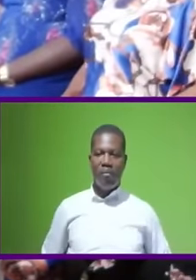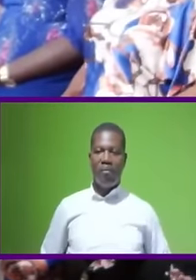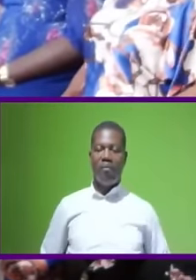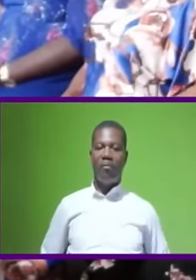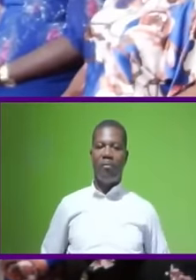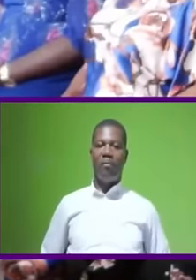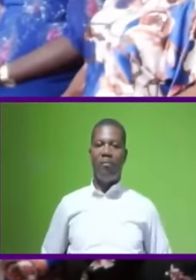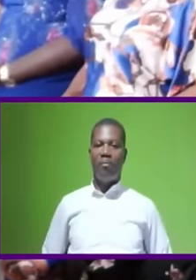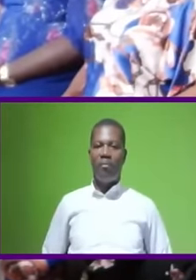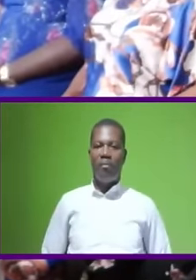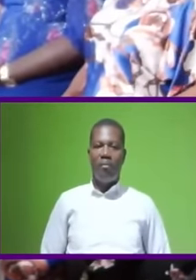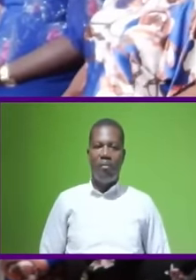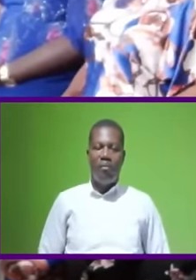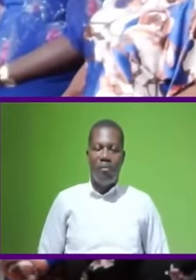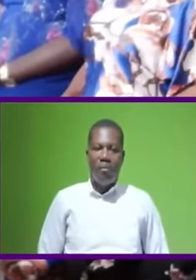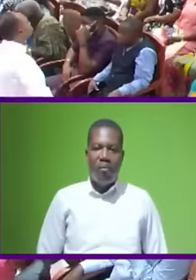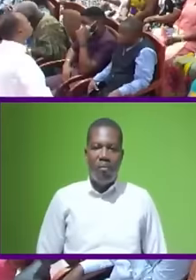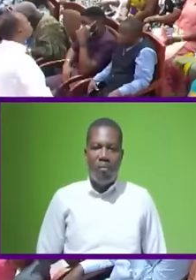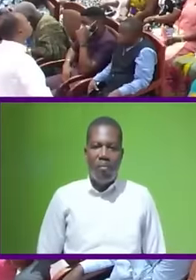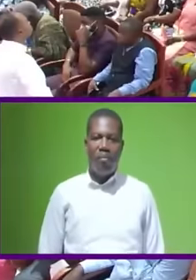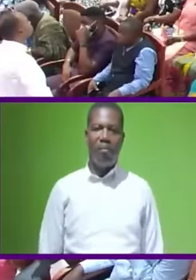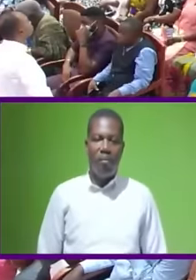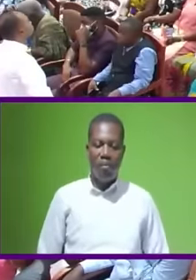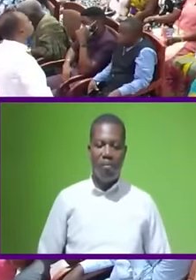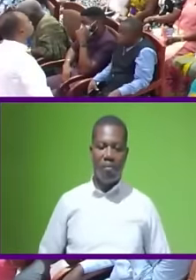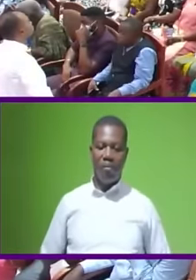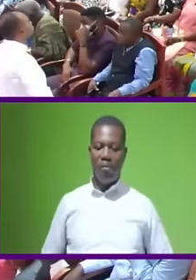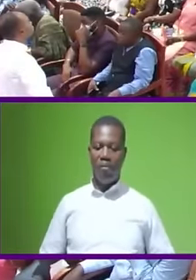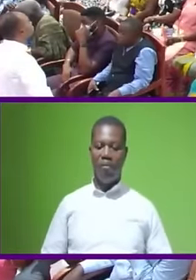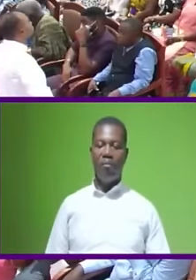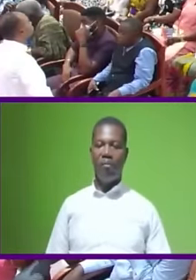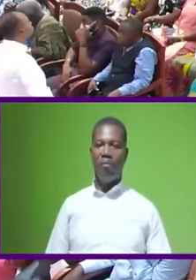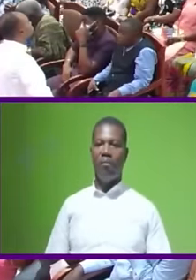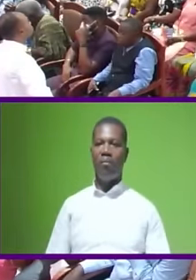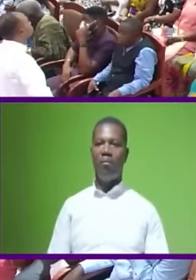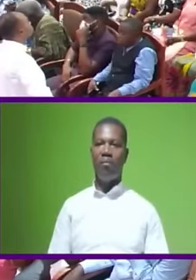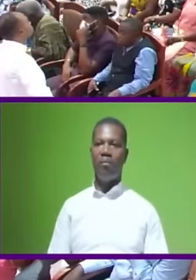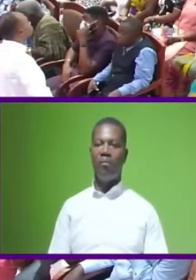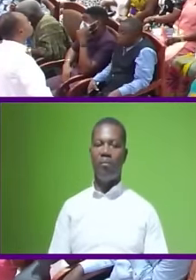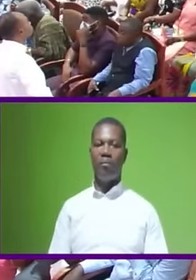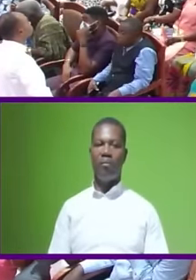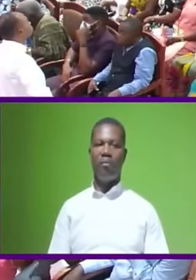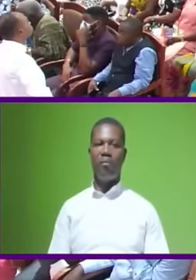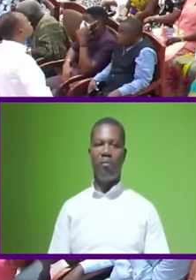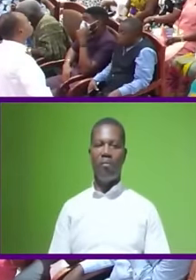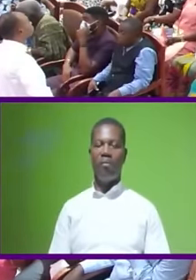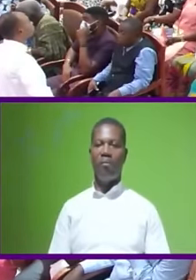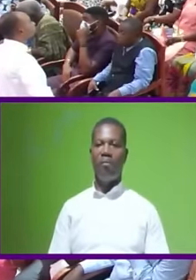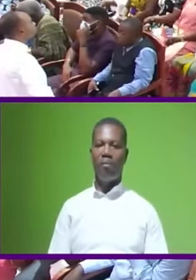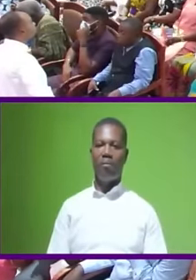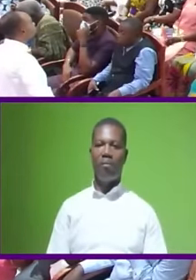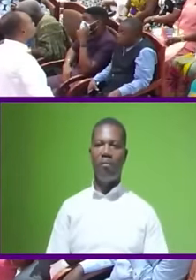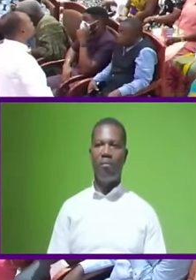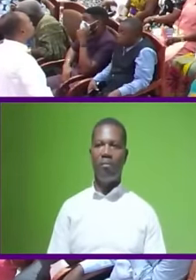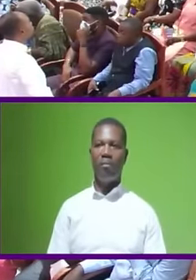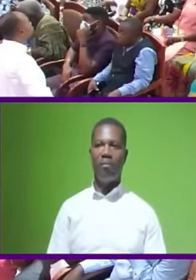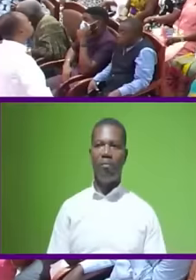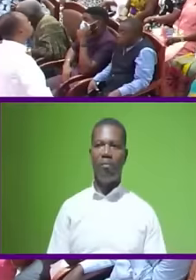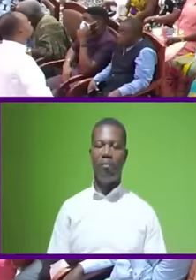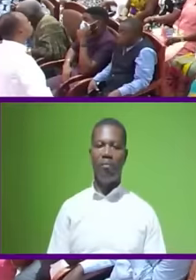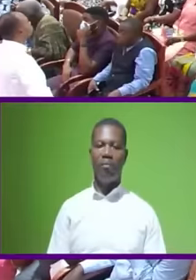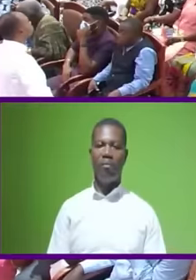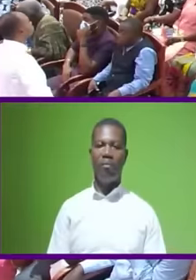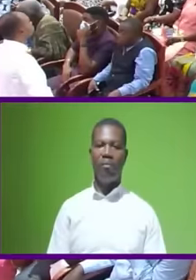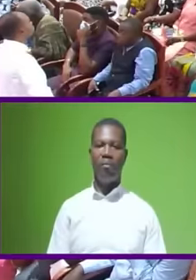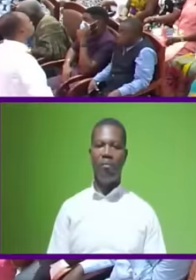I have a wife, or Saul and then or Saul Ima, they have wives. The council of warriors, they are all married. So maybe